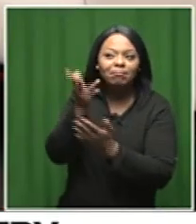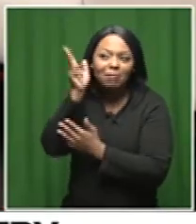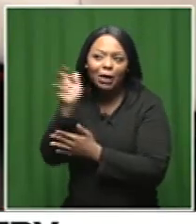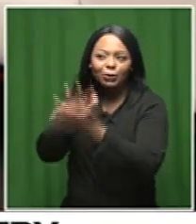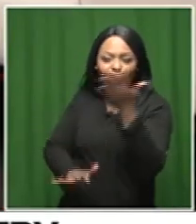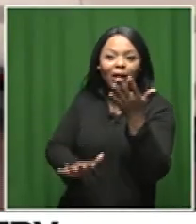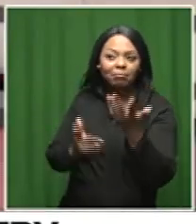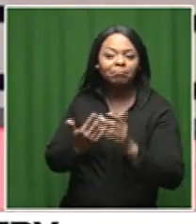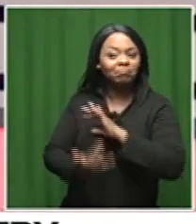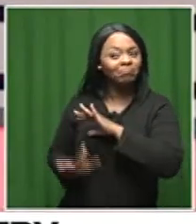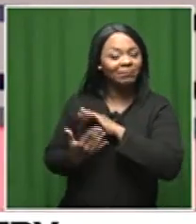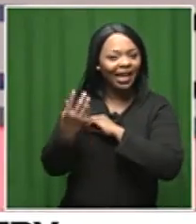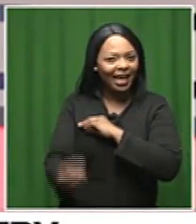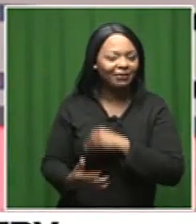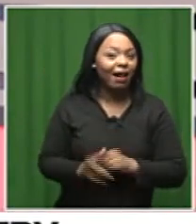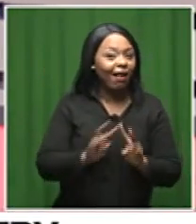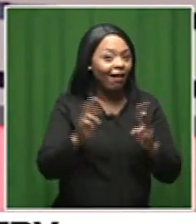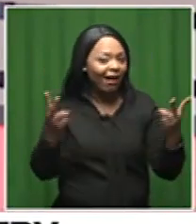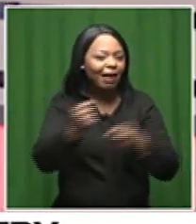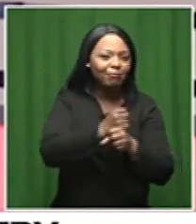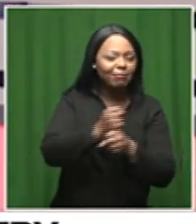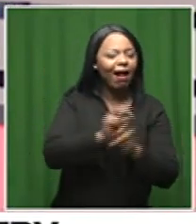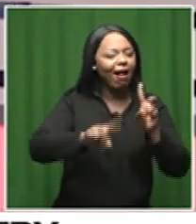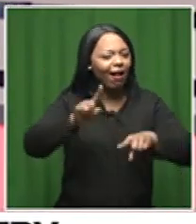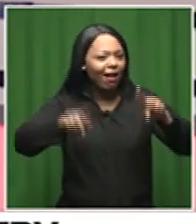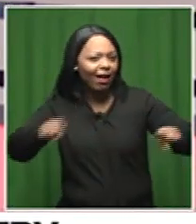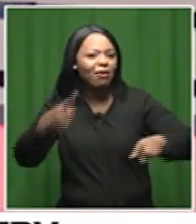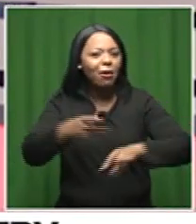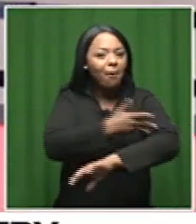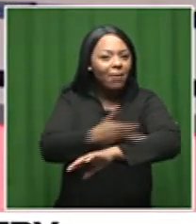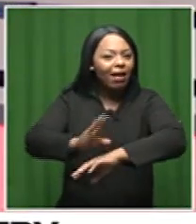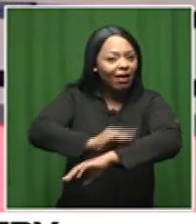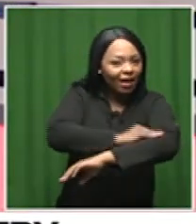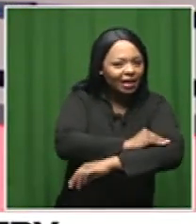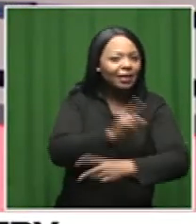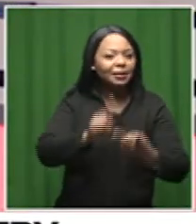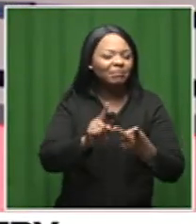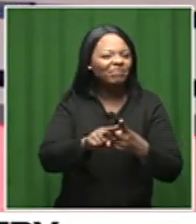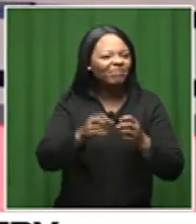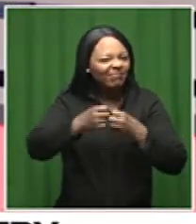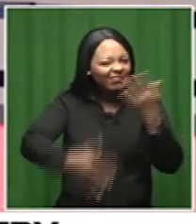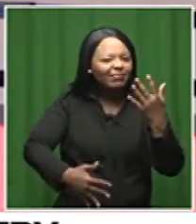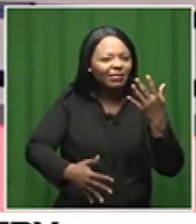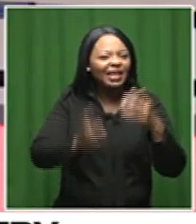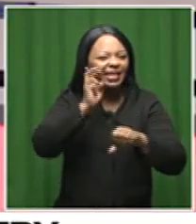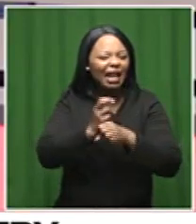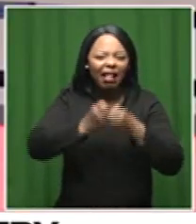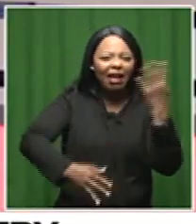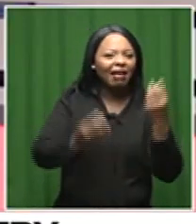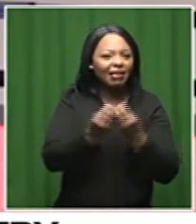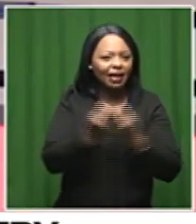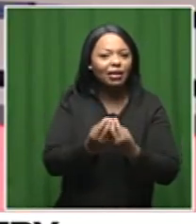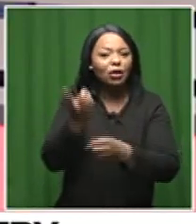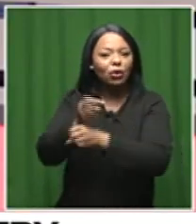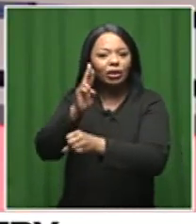joining us. Now, there are a range of different treatments, of course, that are available for blood cancers, and treatments of these, of course, require a lot of things. Now, doctors